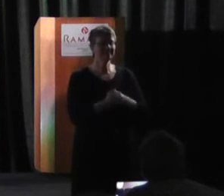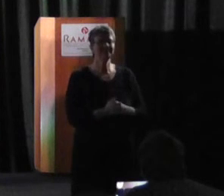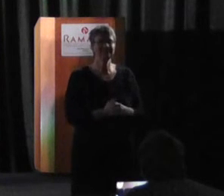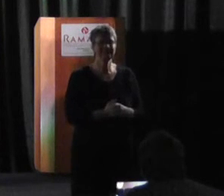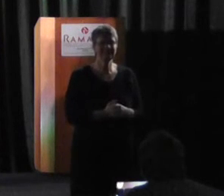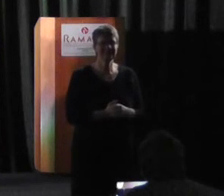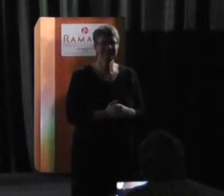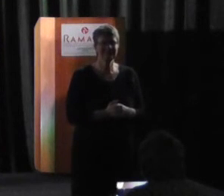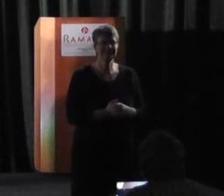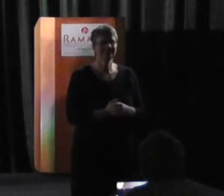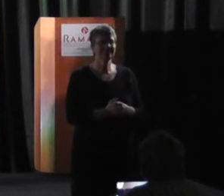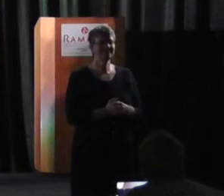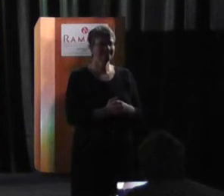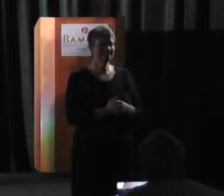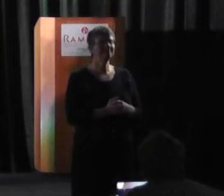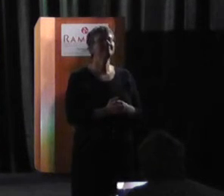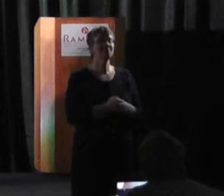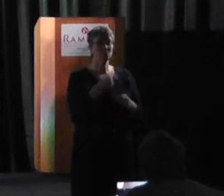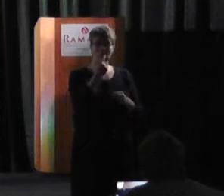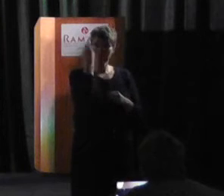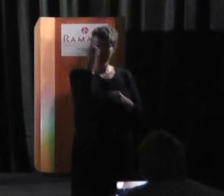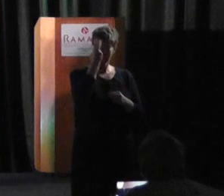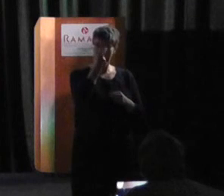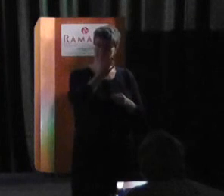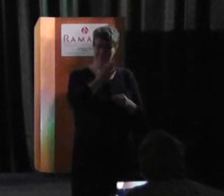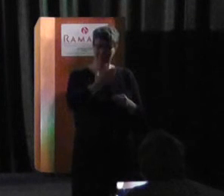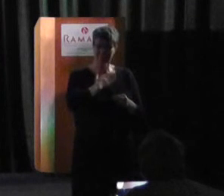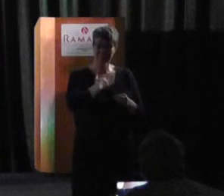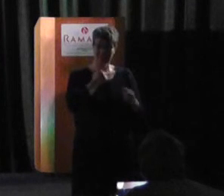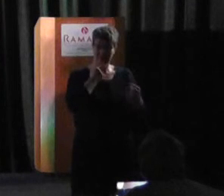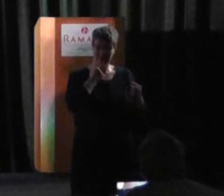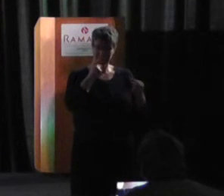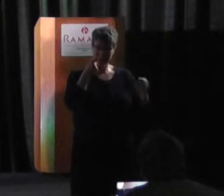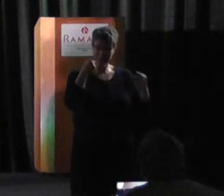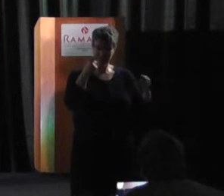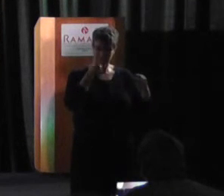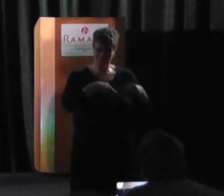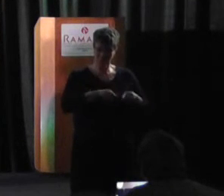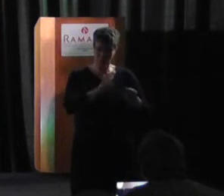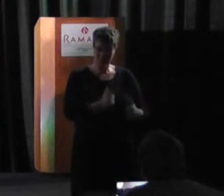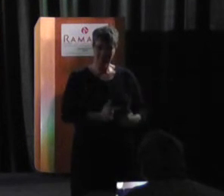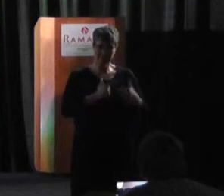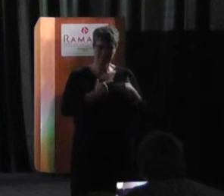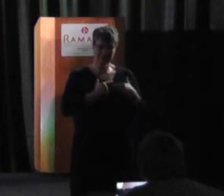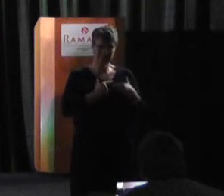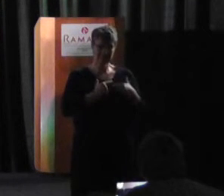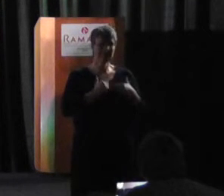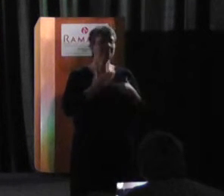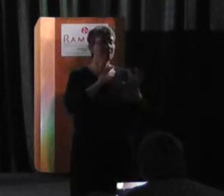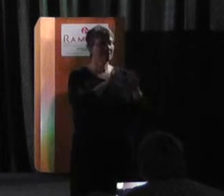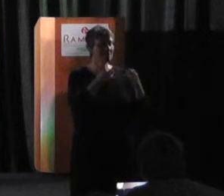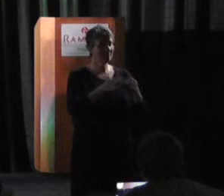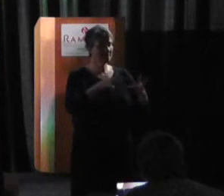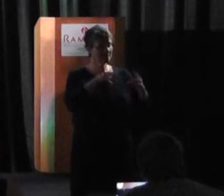Part of the reason for my success in life is that my family accepted me for